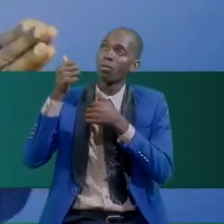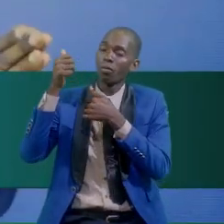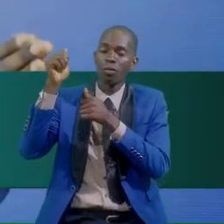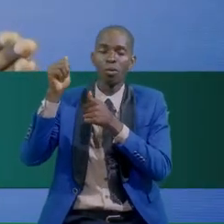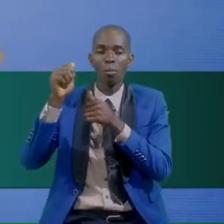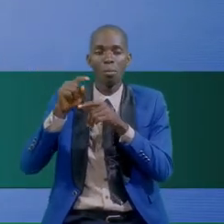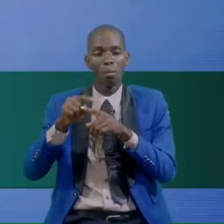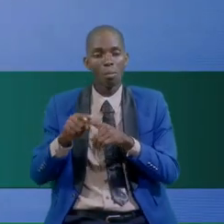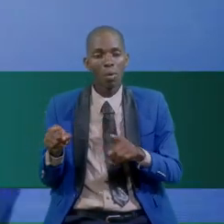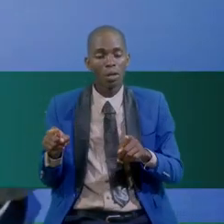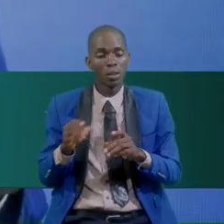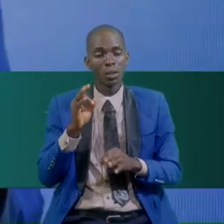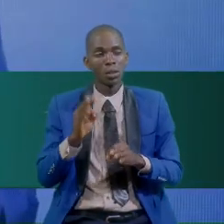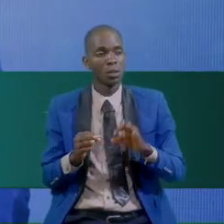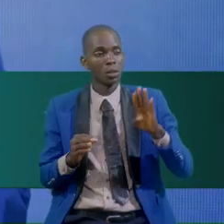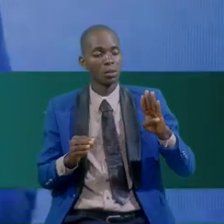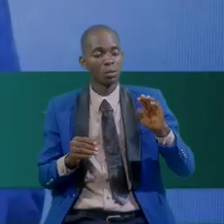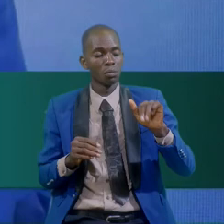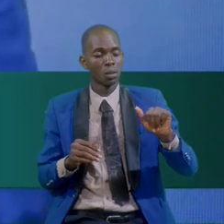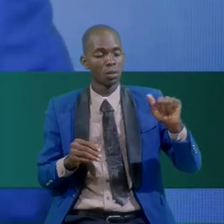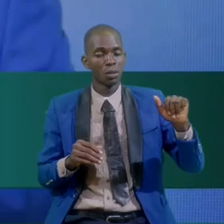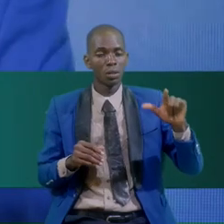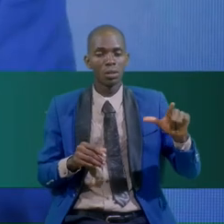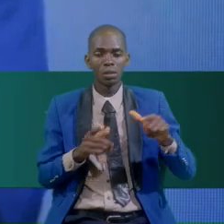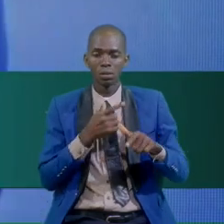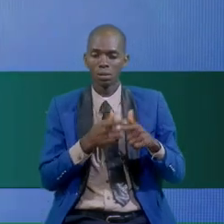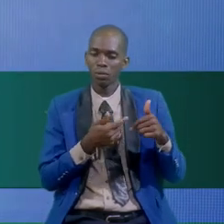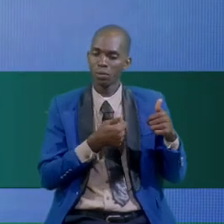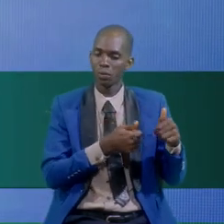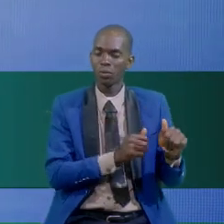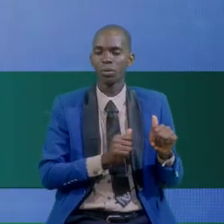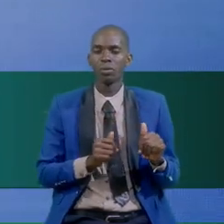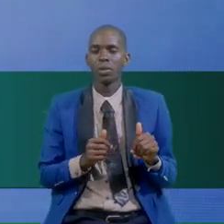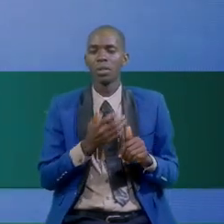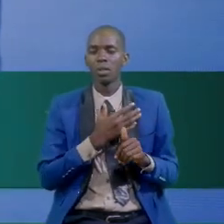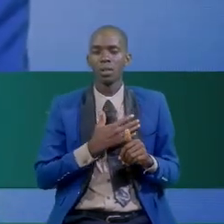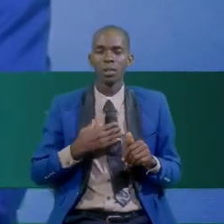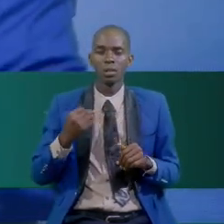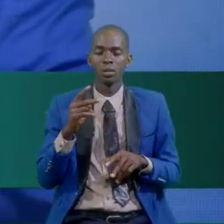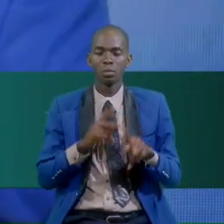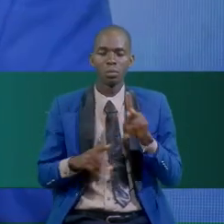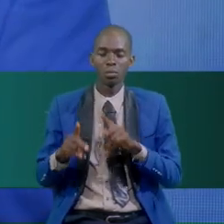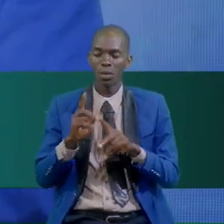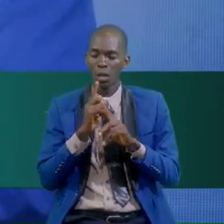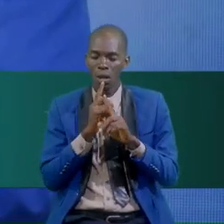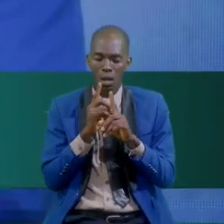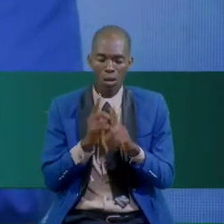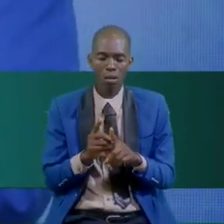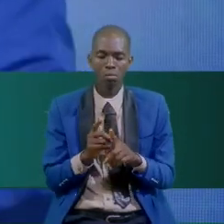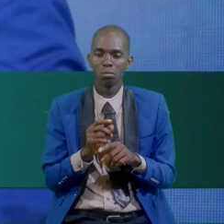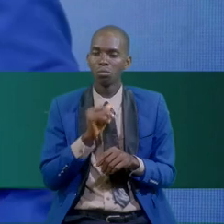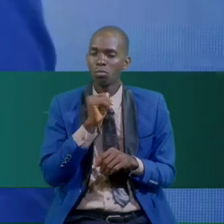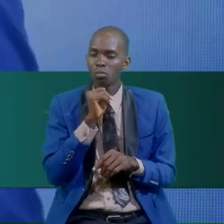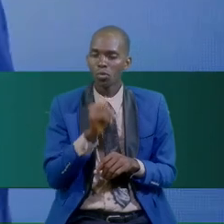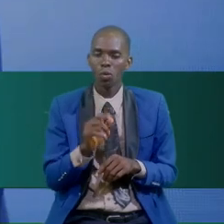if Baal, then follow him. And the people answered not a